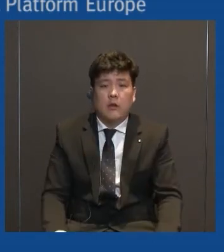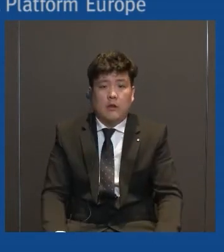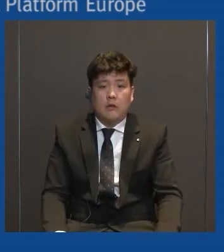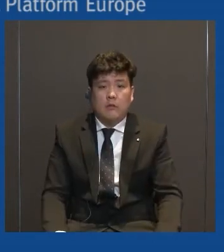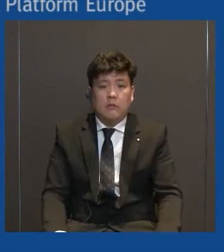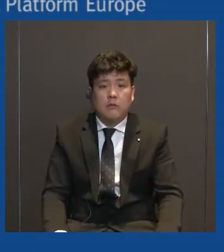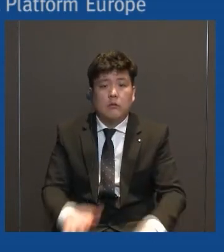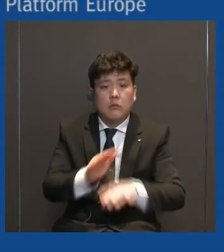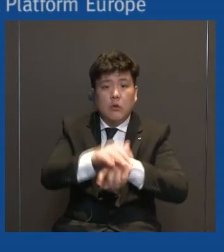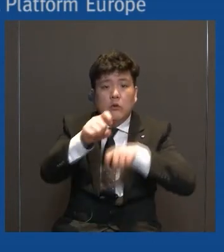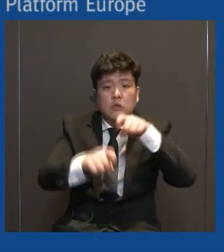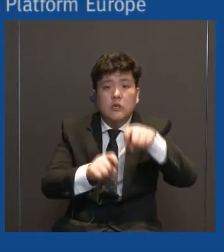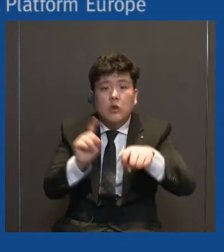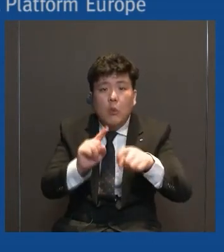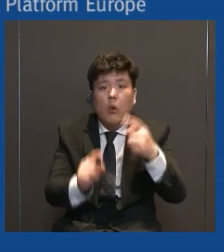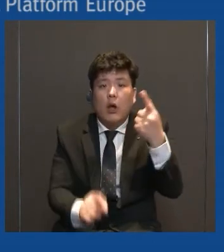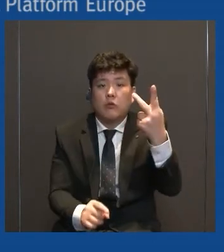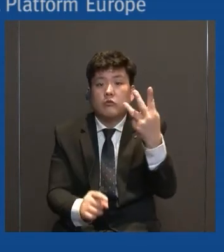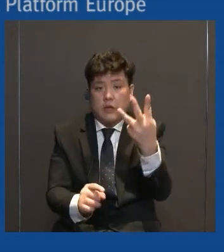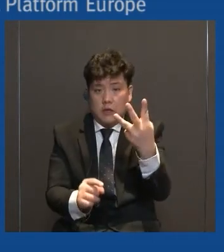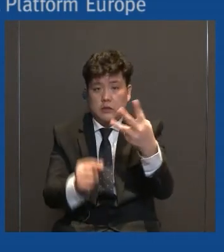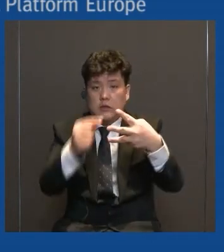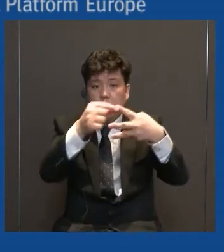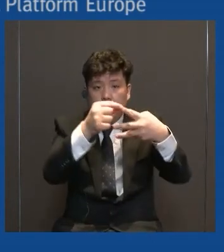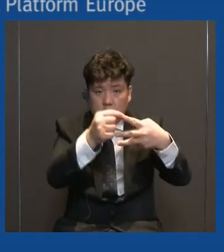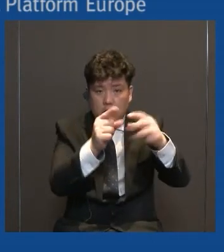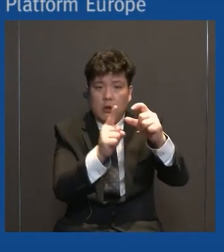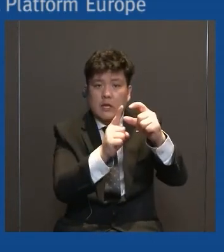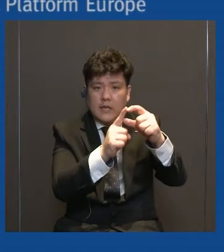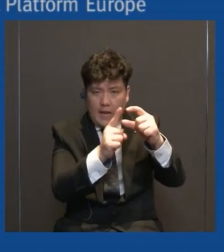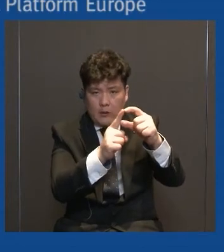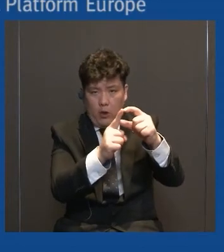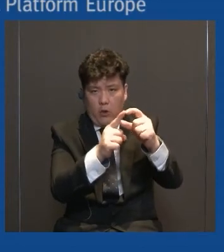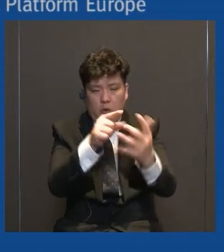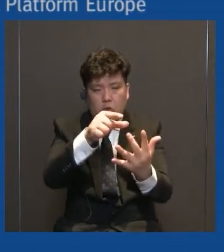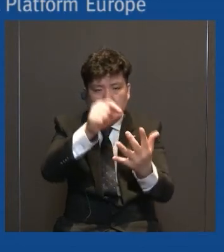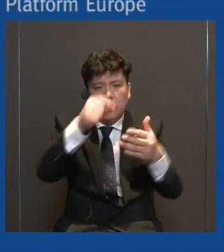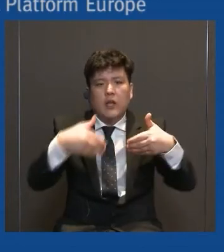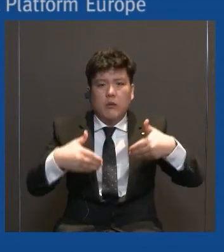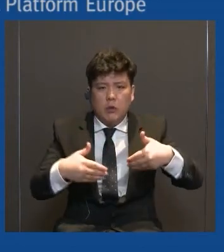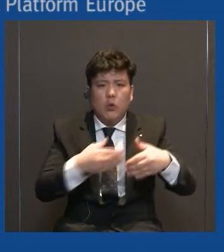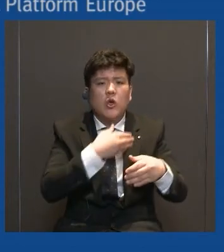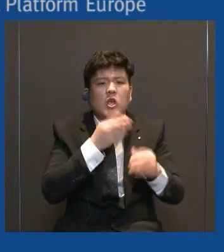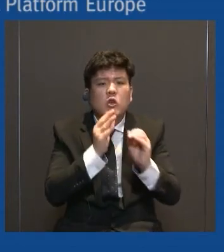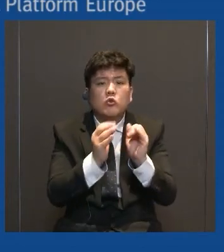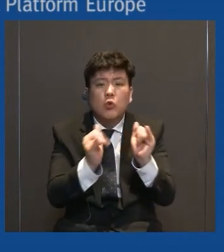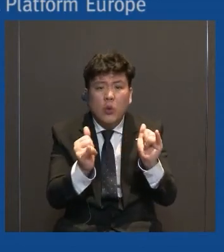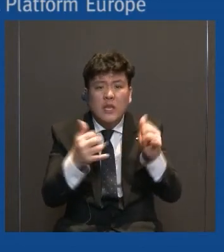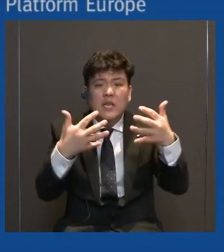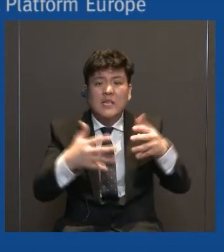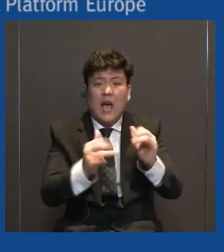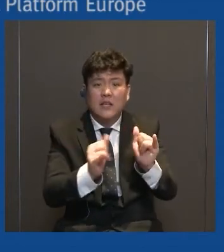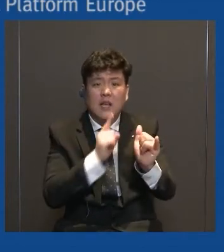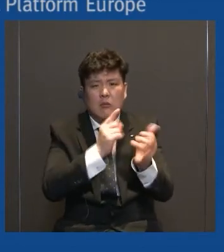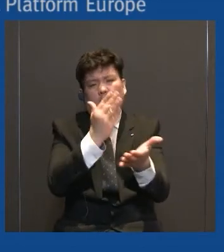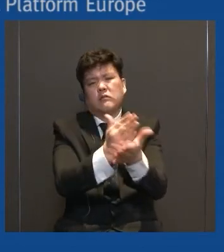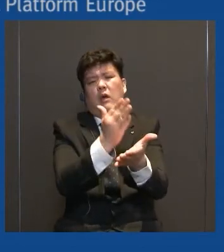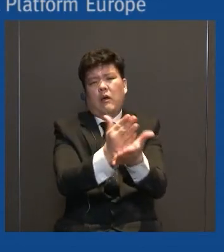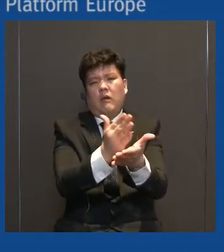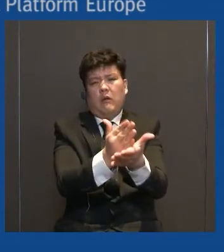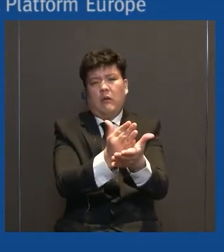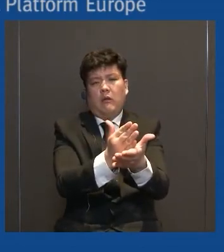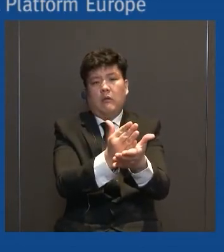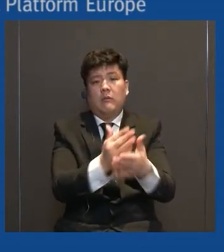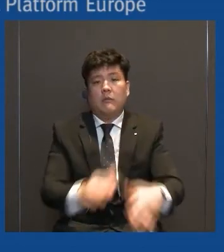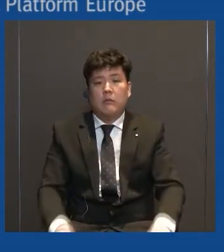first, we need to start with language. We need to avoid talking about older people as homogeneously vulnerable. Many people said it today, but we still do it.